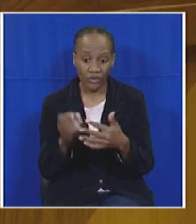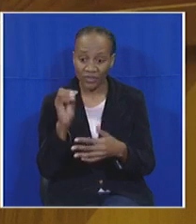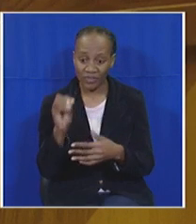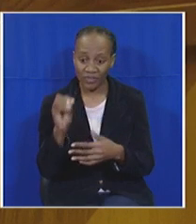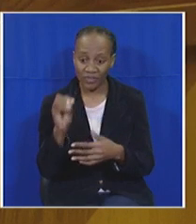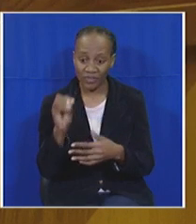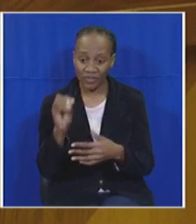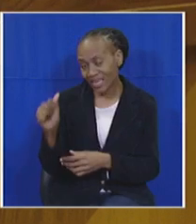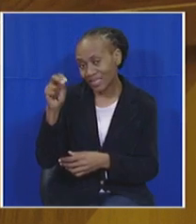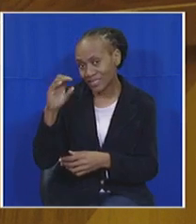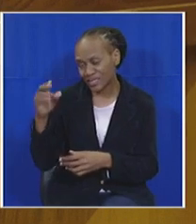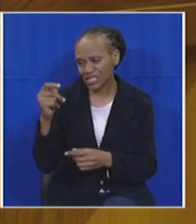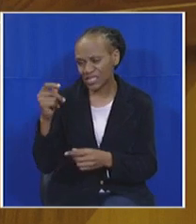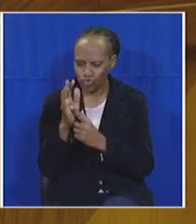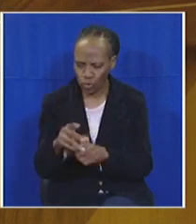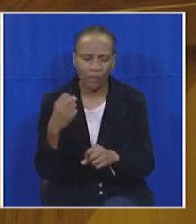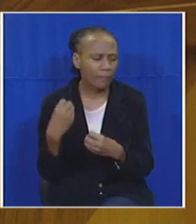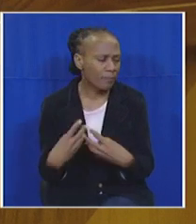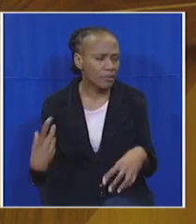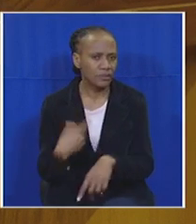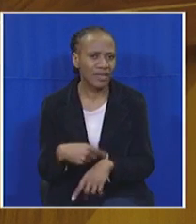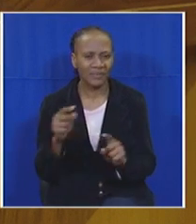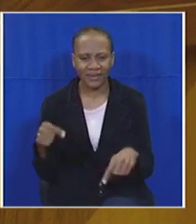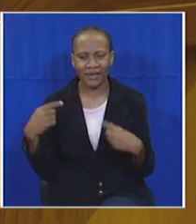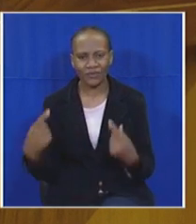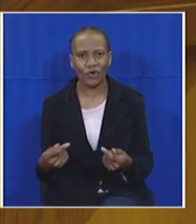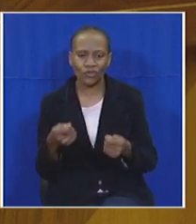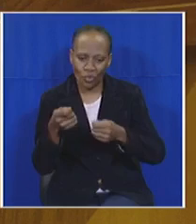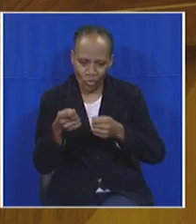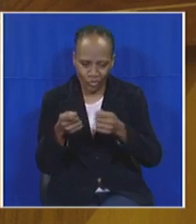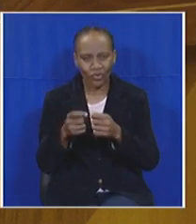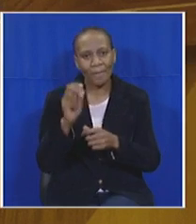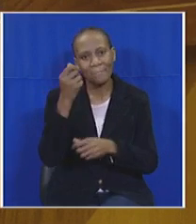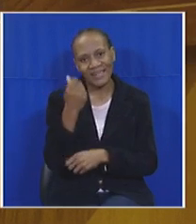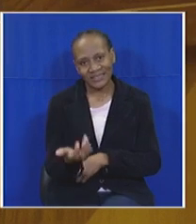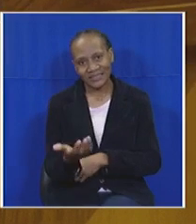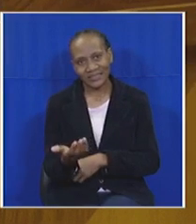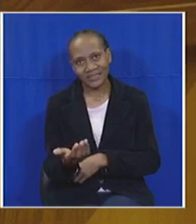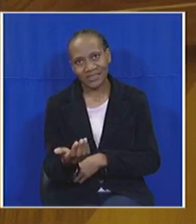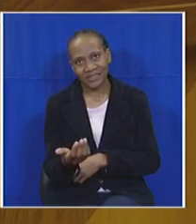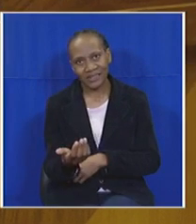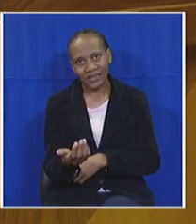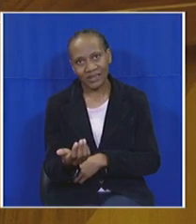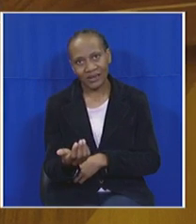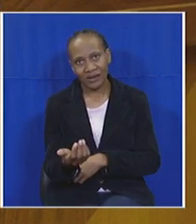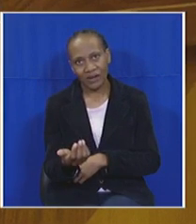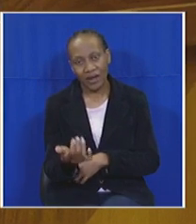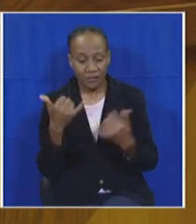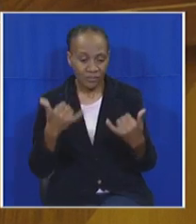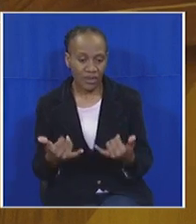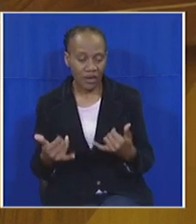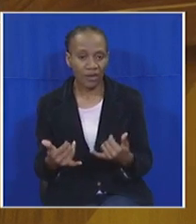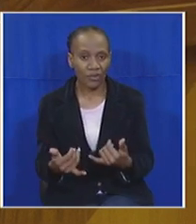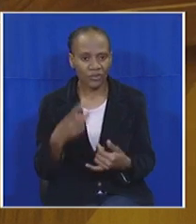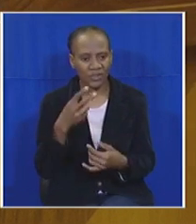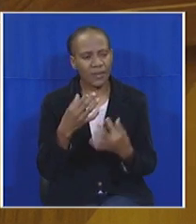government has demonstrated too many times that it is incapable of properly handling taxpayers' money? It is incomprehensible that the budget